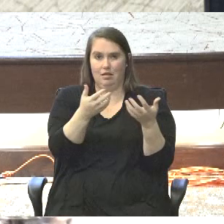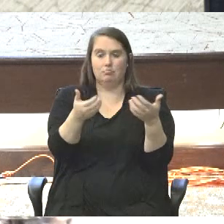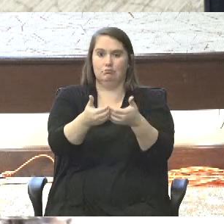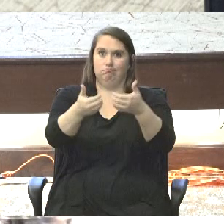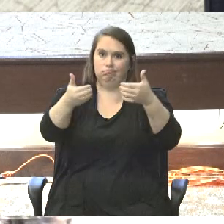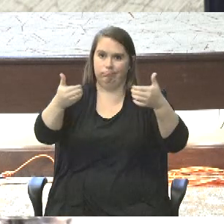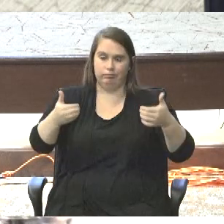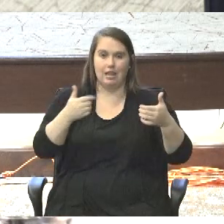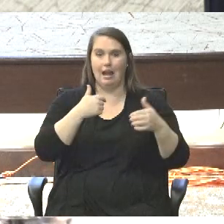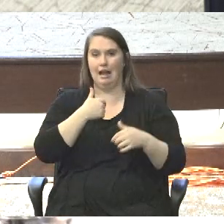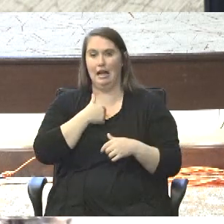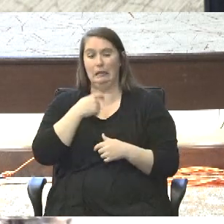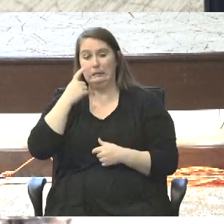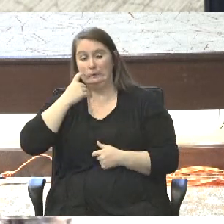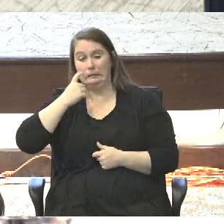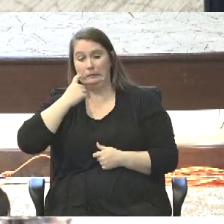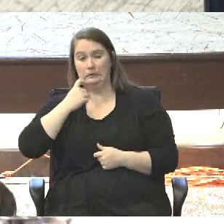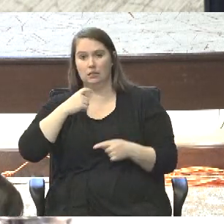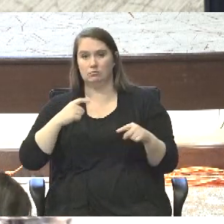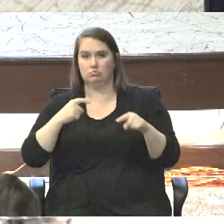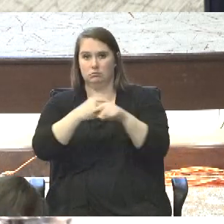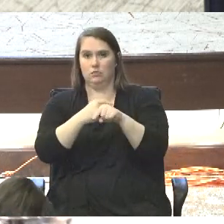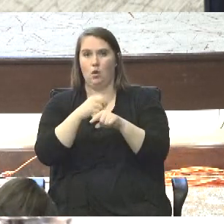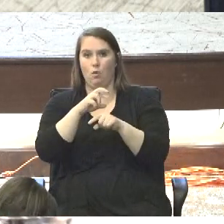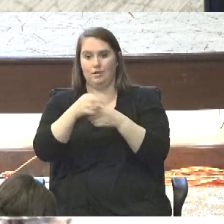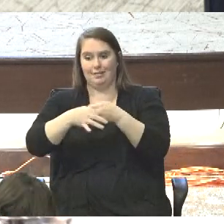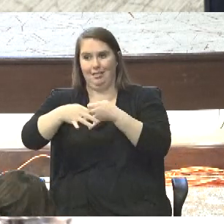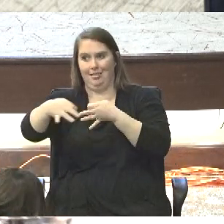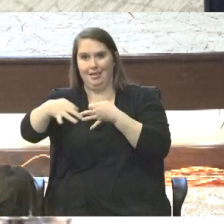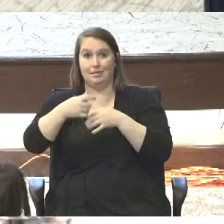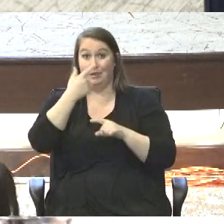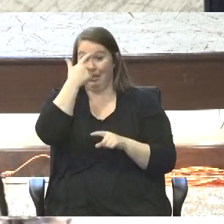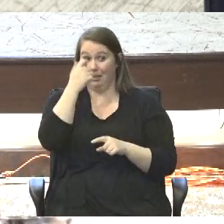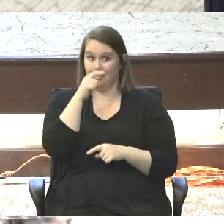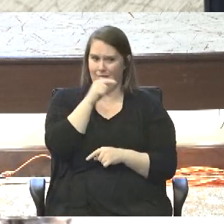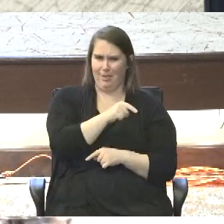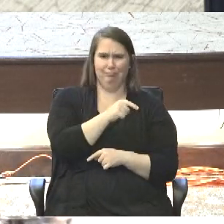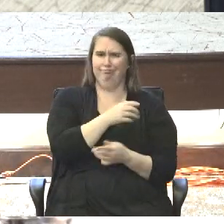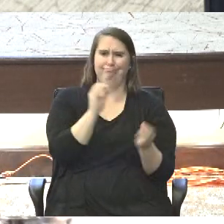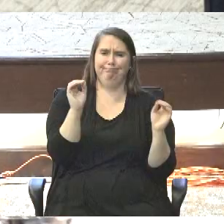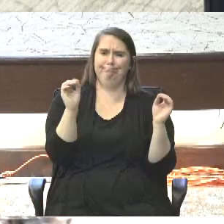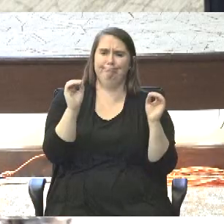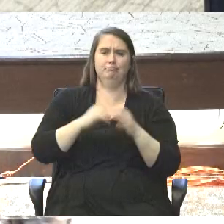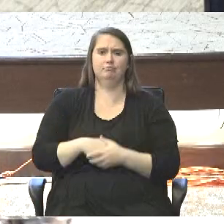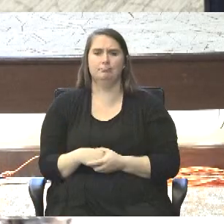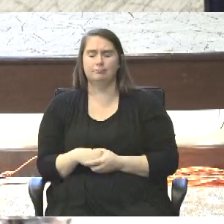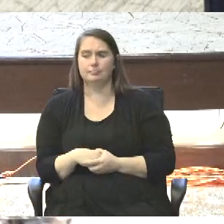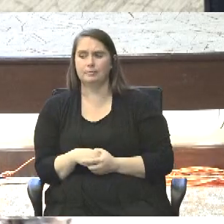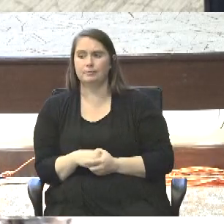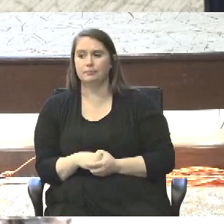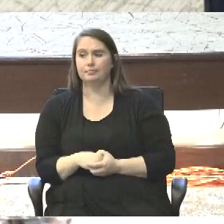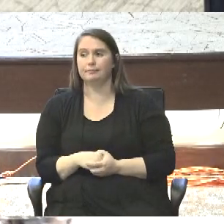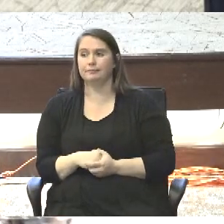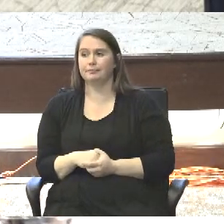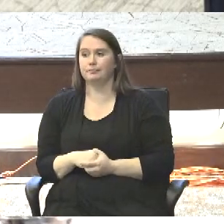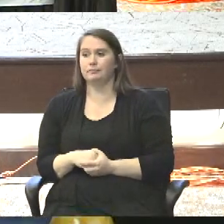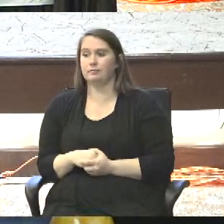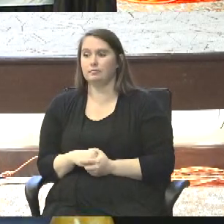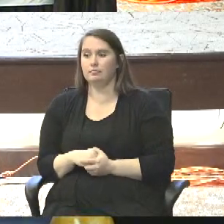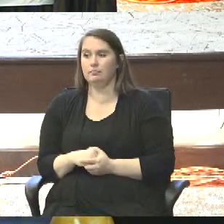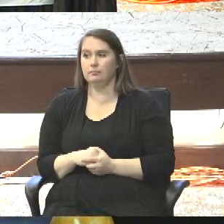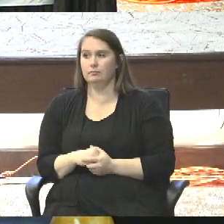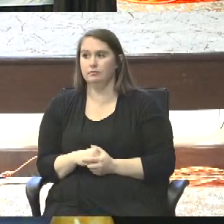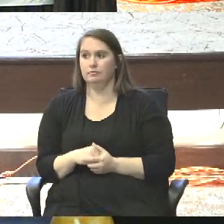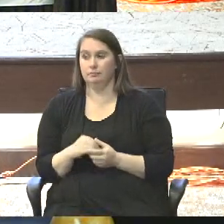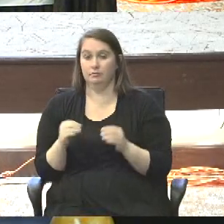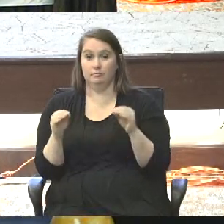not anticipate any delays coming from that side of the project. Great. I'll just echo everybody else's comments and just really